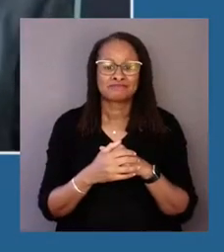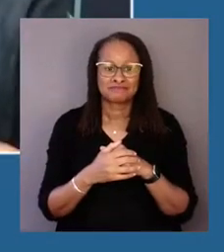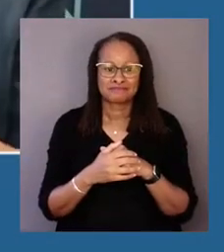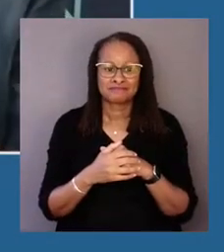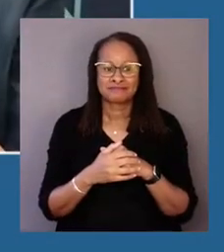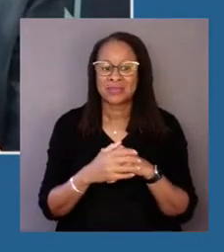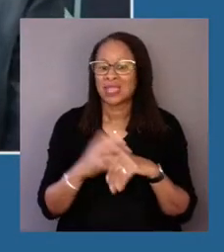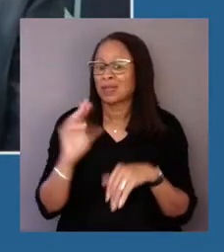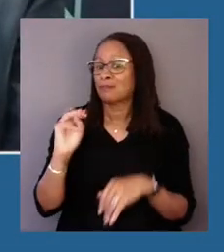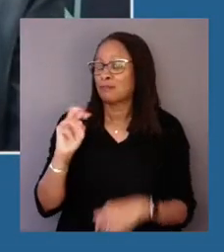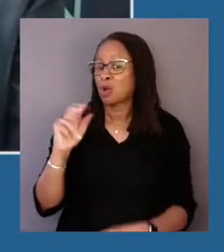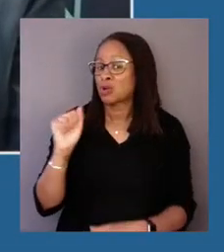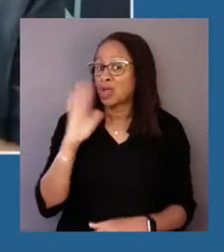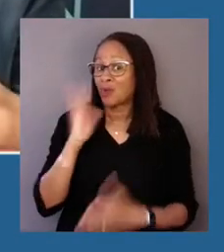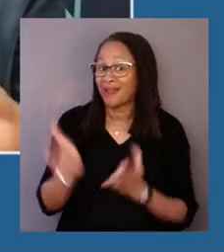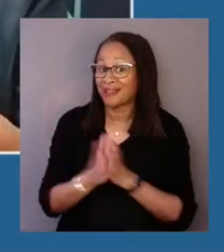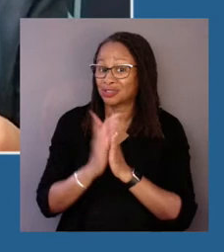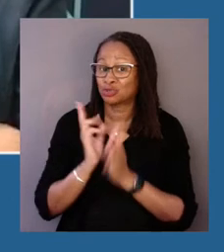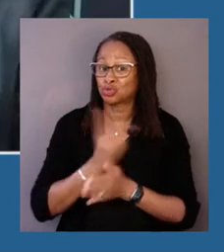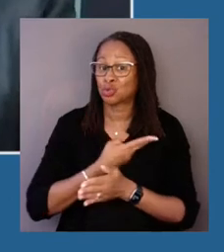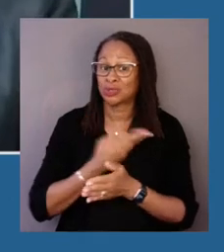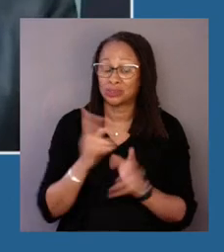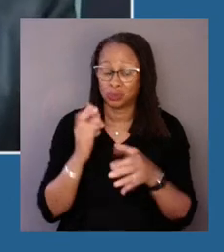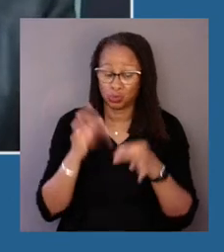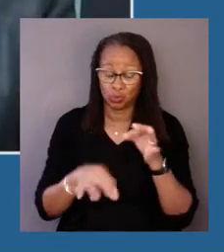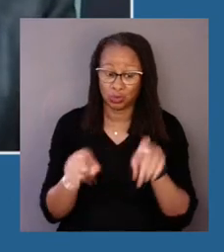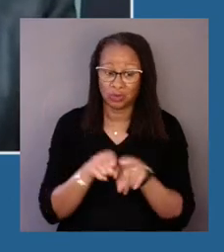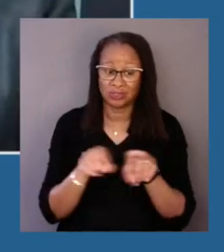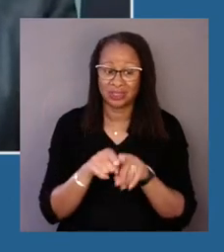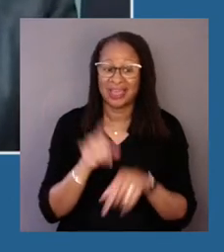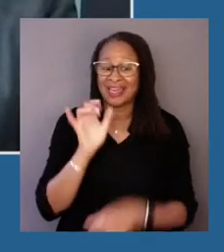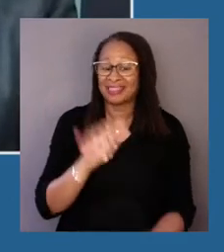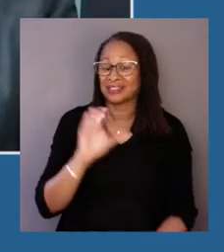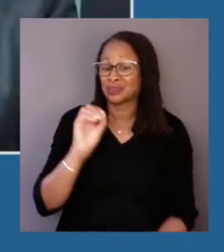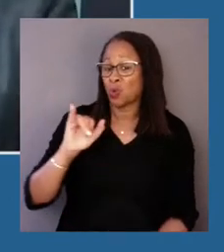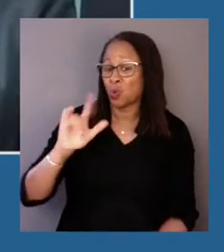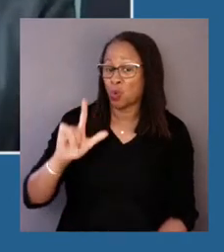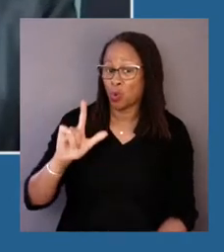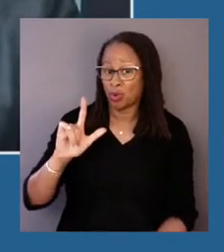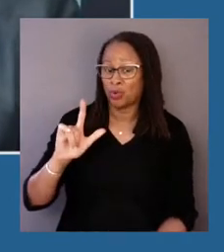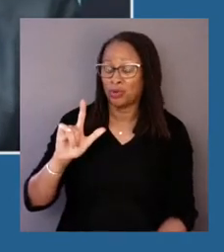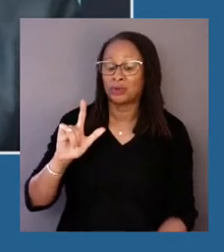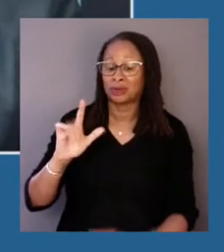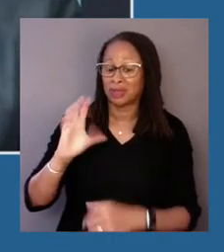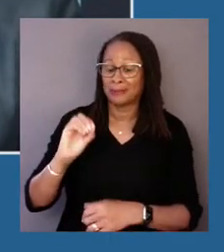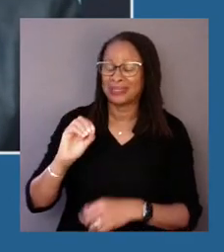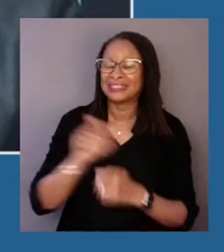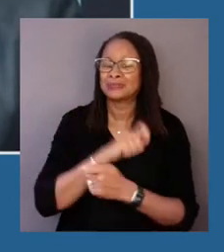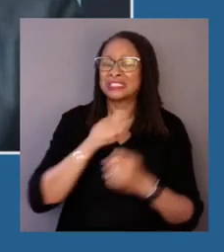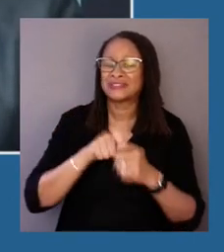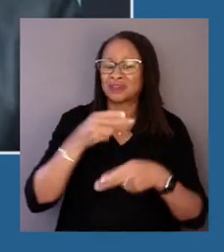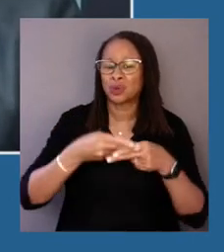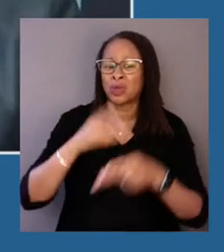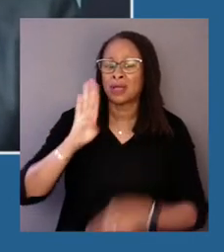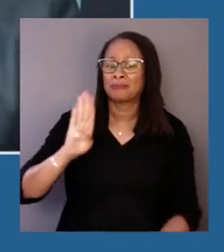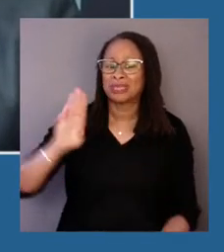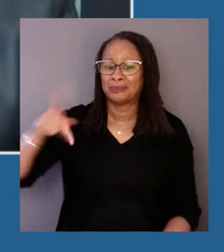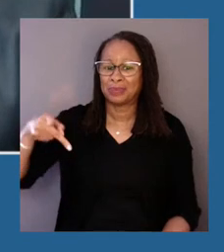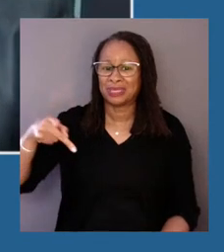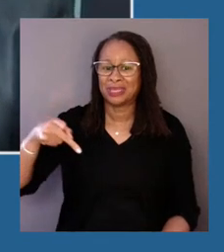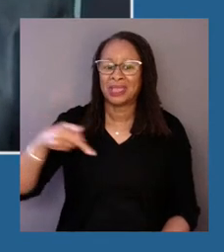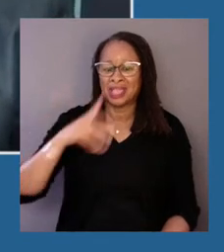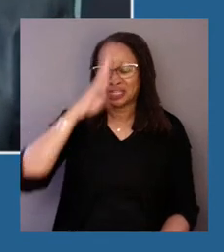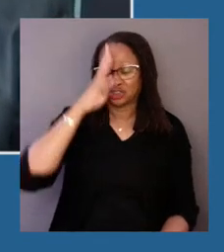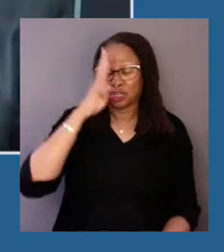well, is that an oil company, specifically in this case BP, generated the term carbon footprint